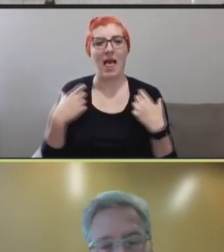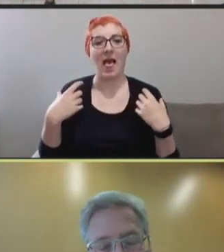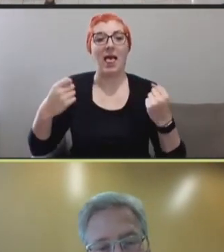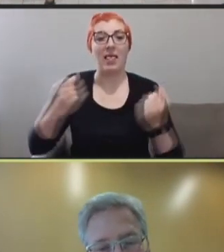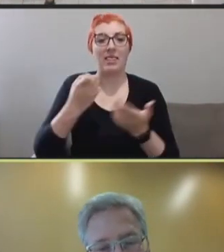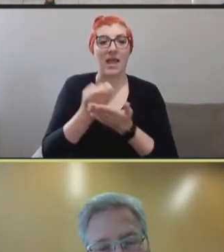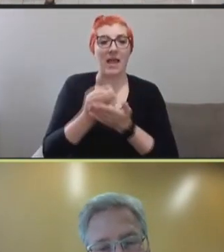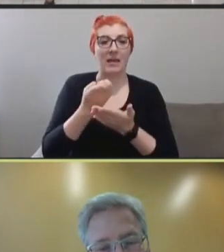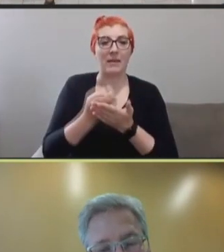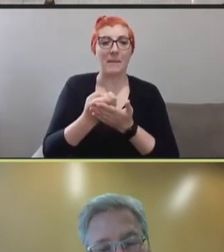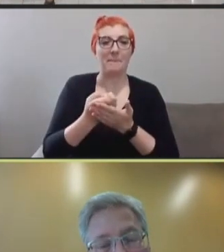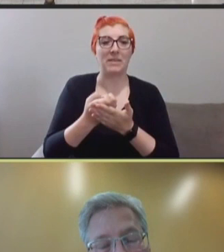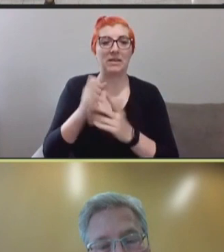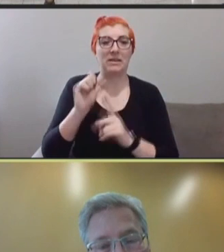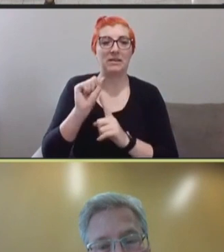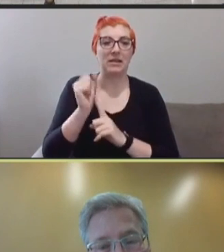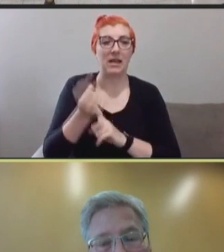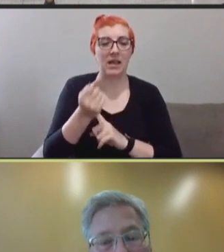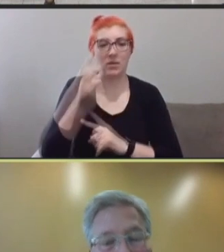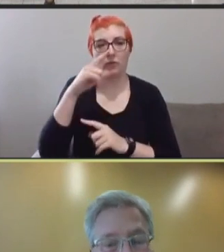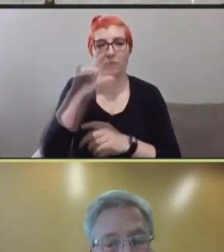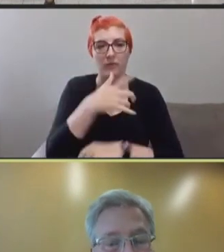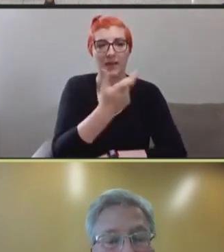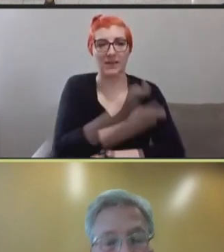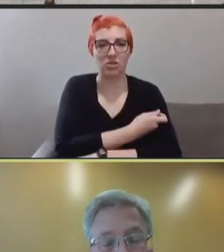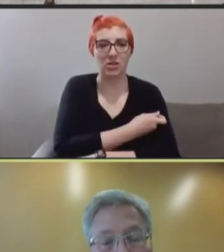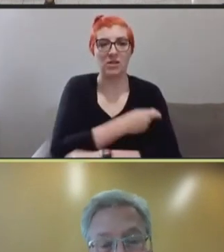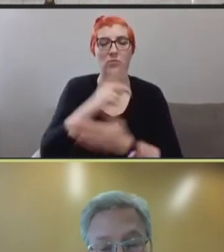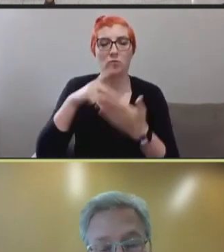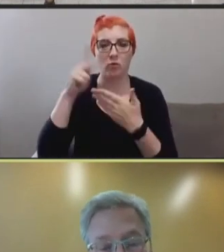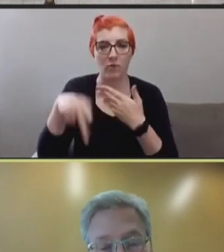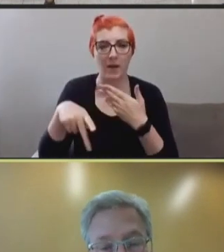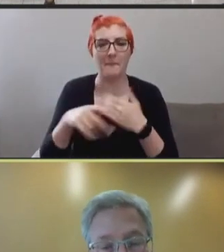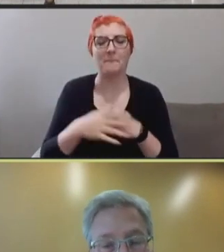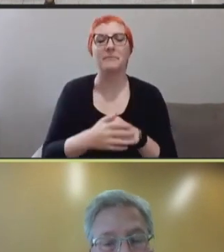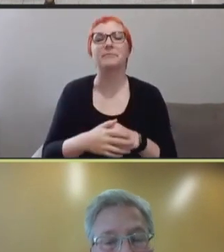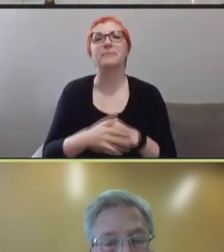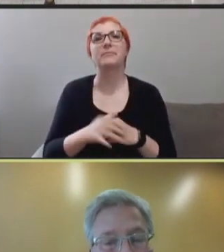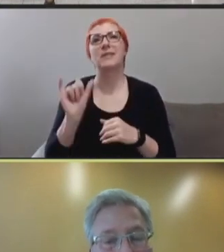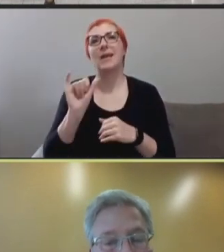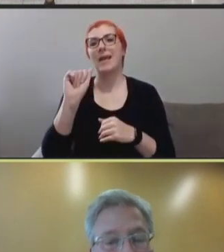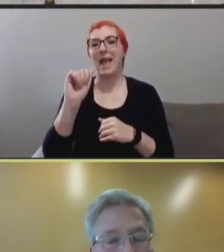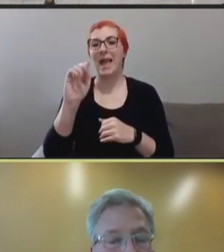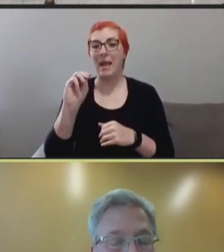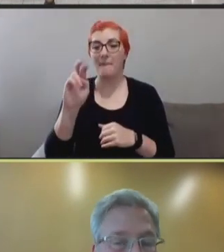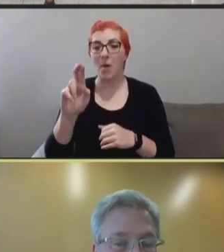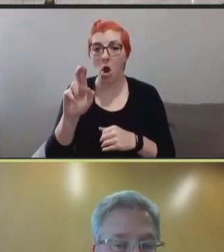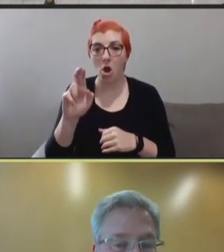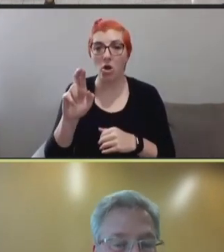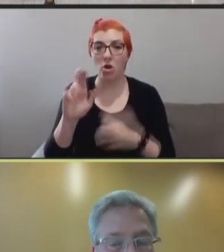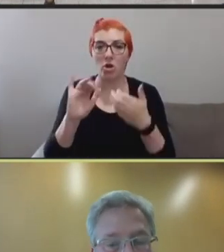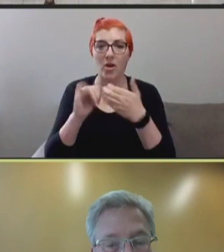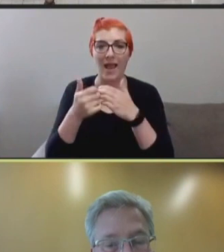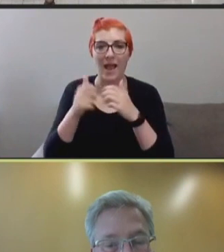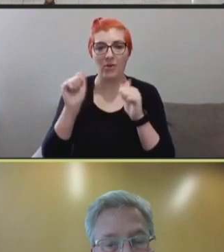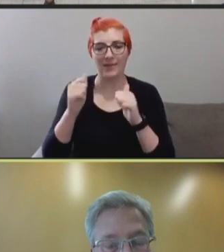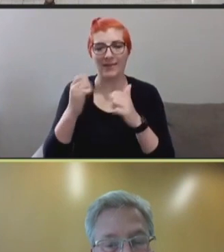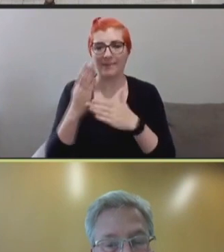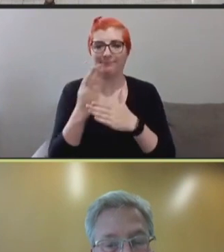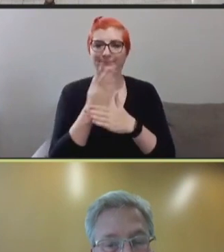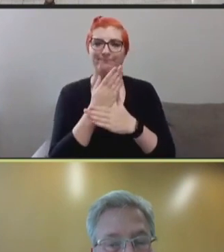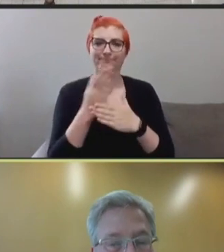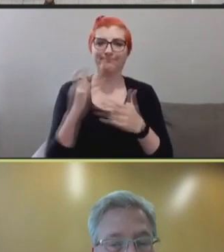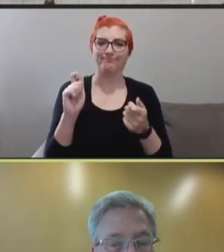and particularly as relates to how factors such as AMR can be curbed